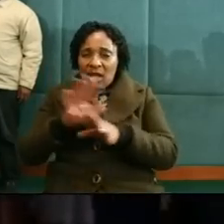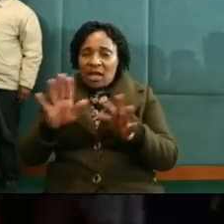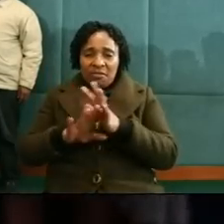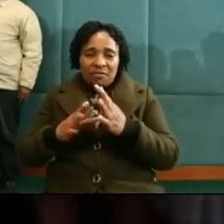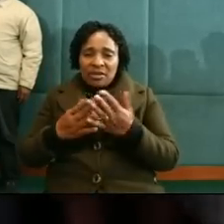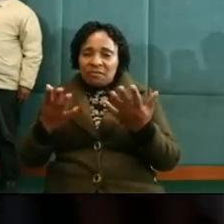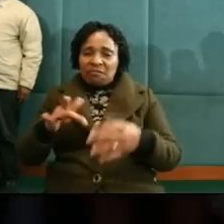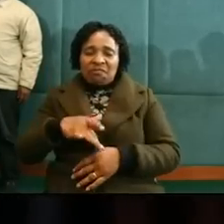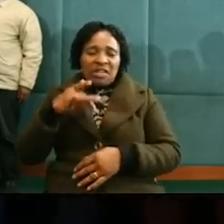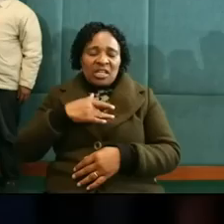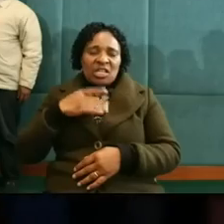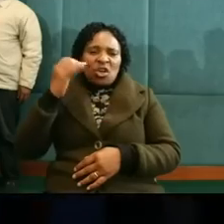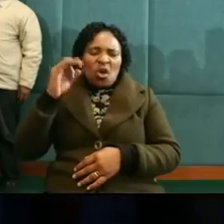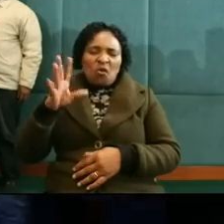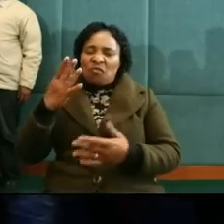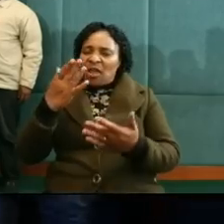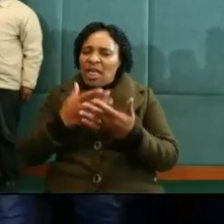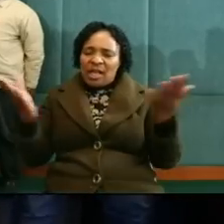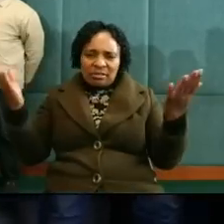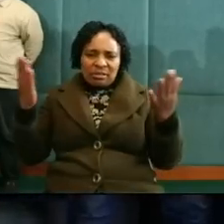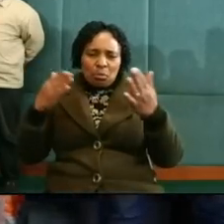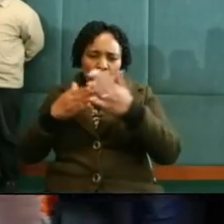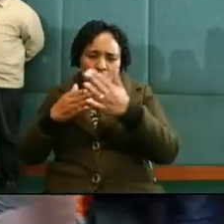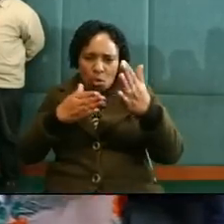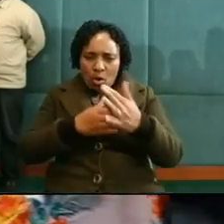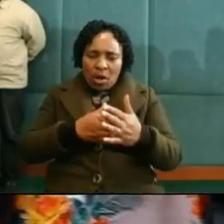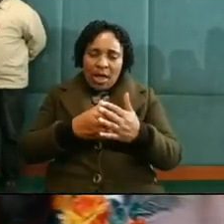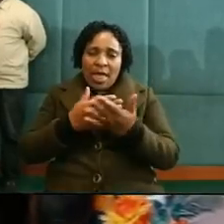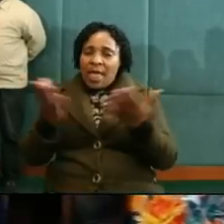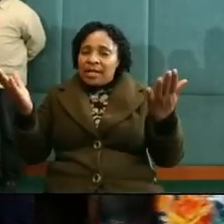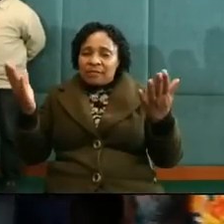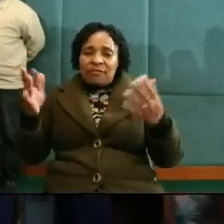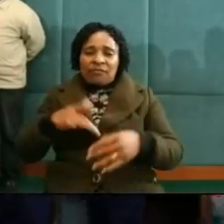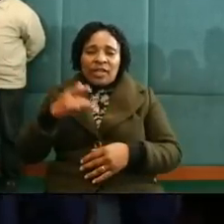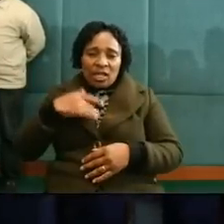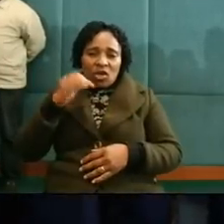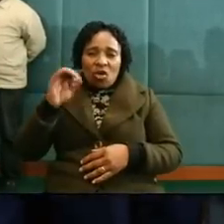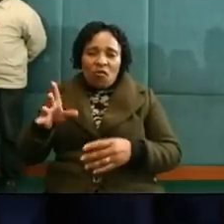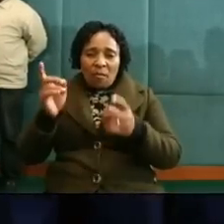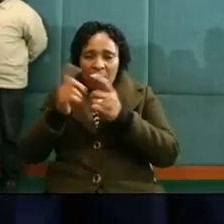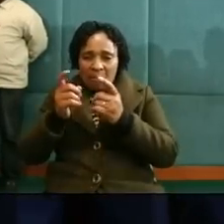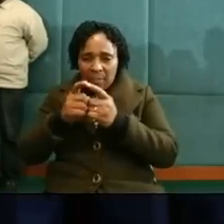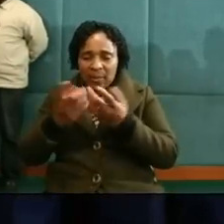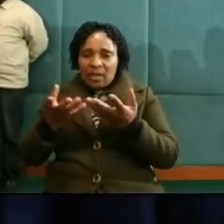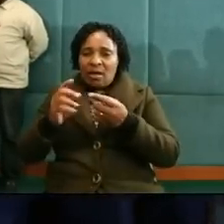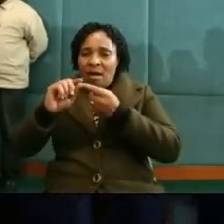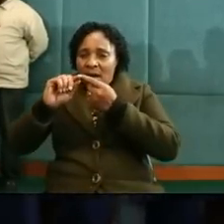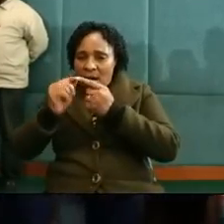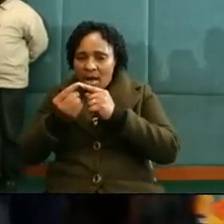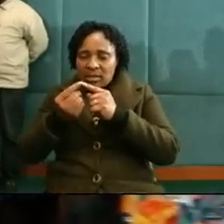every feeling of resentment, every feeling of hurt, every feeling of pain,